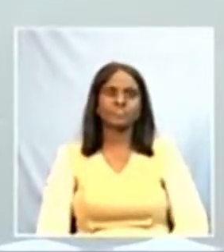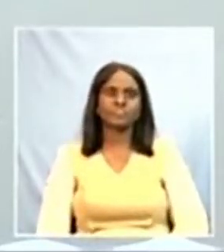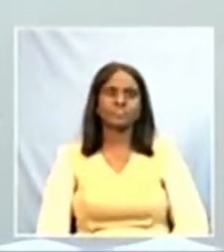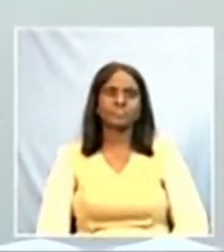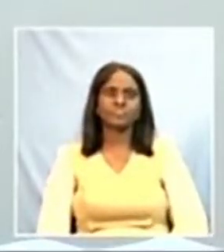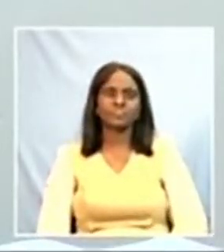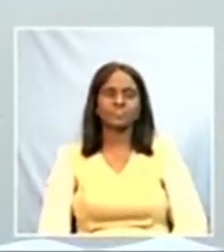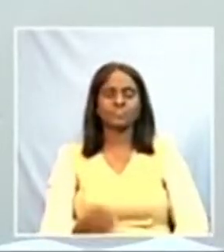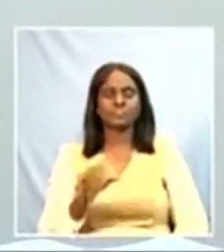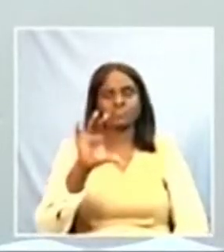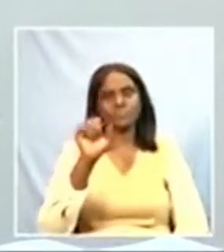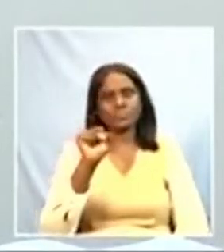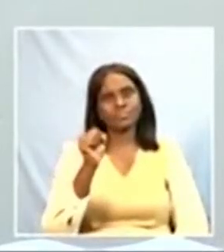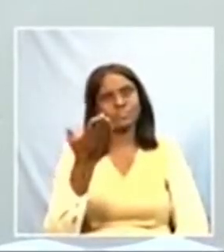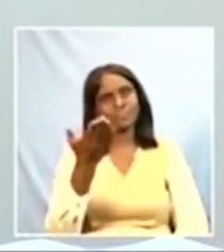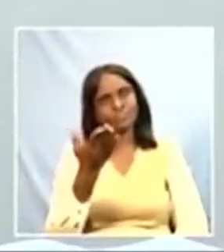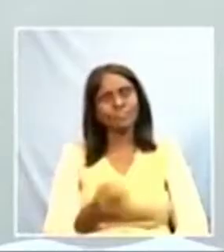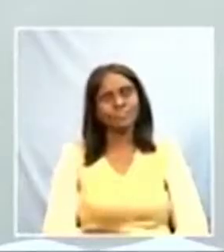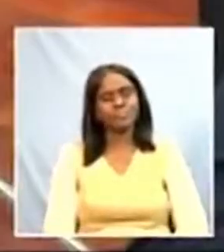Council Secretary.